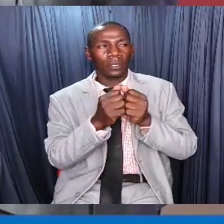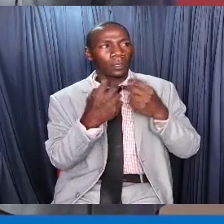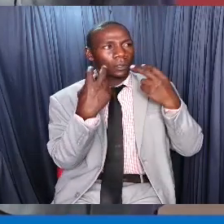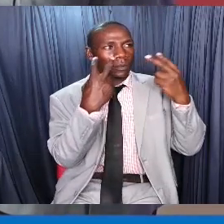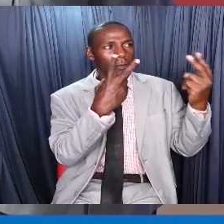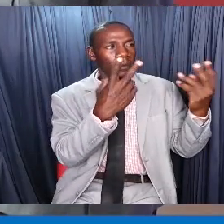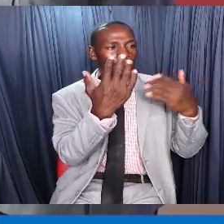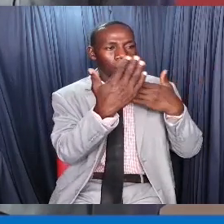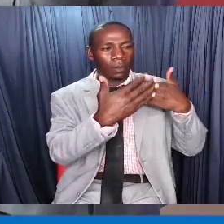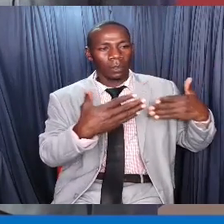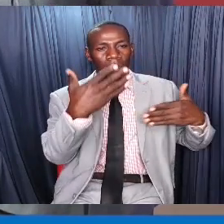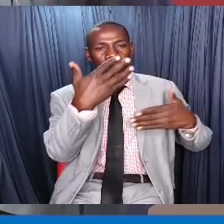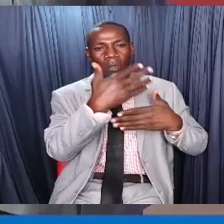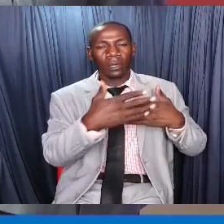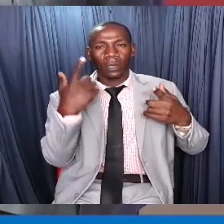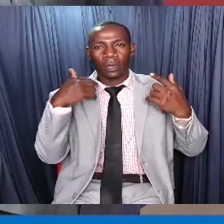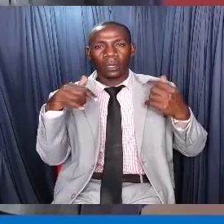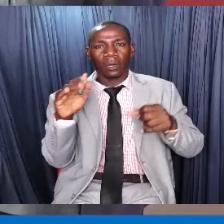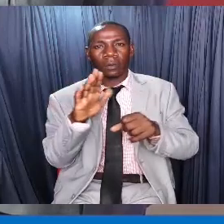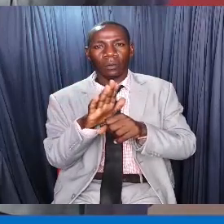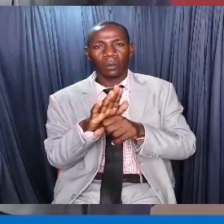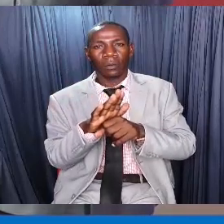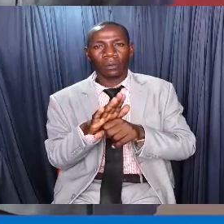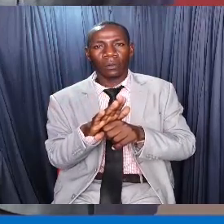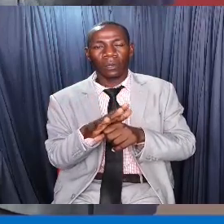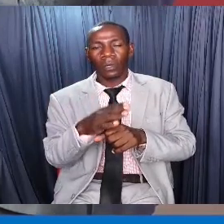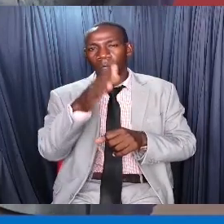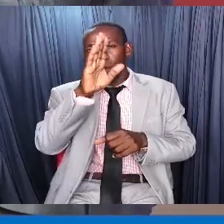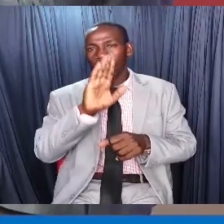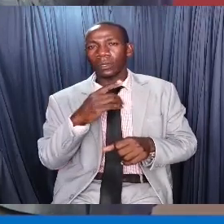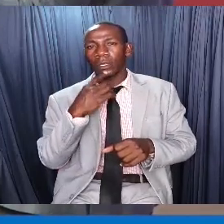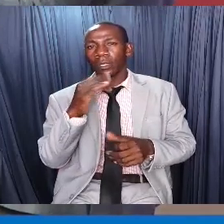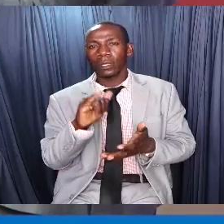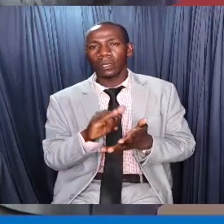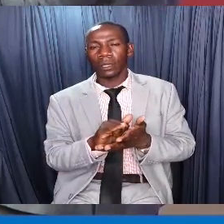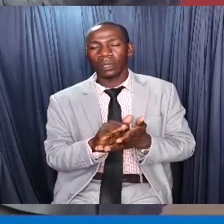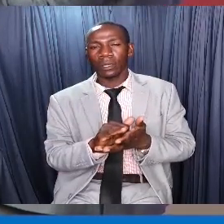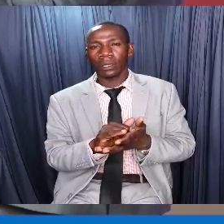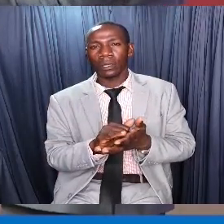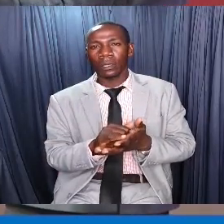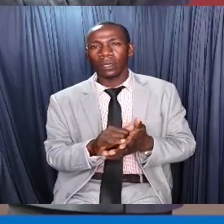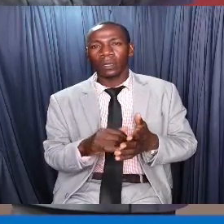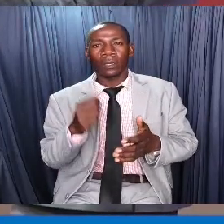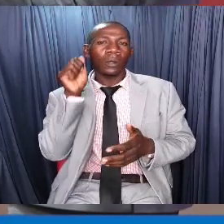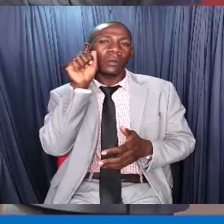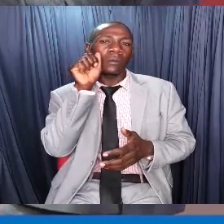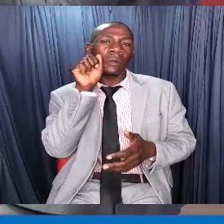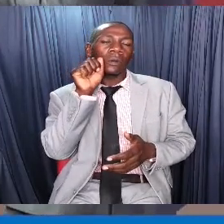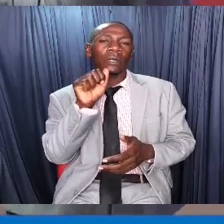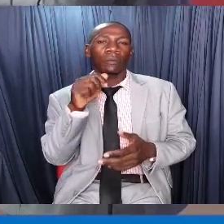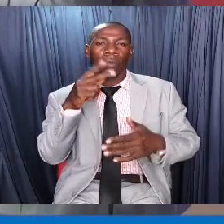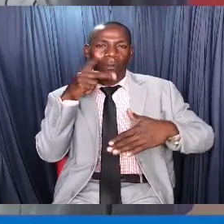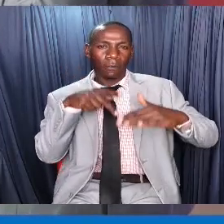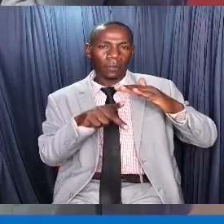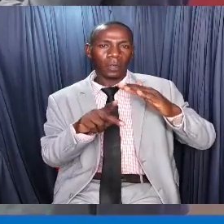ukutani. He turned his face to the wall. Akalia sana sana. And really cried. Paka Mungu akamwambia. Till God told him. Huyo nabii Isaiah. The prophet Isaiah. Mwana